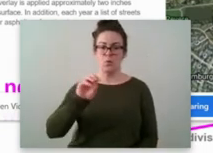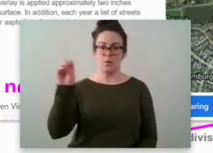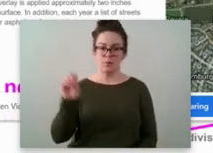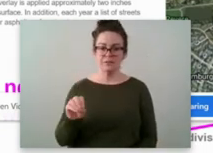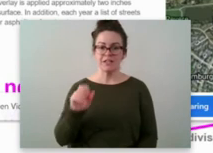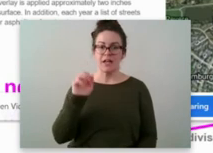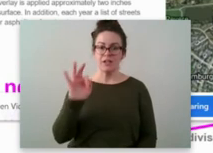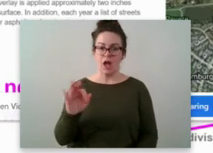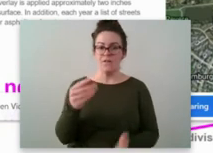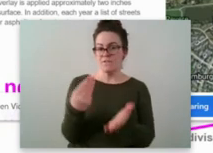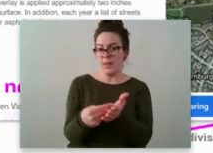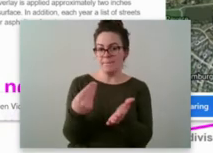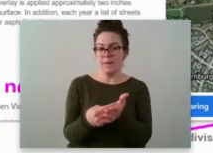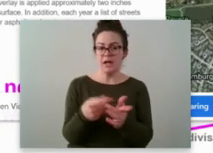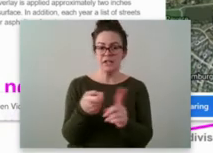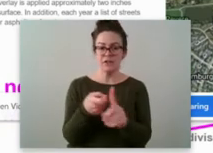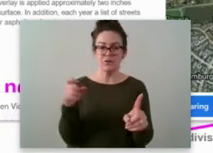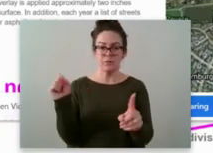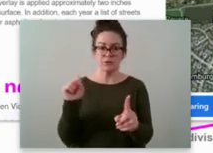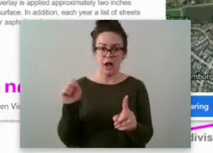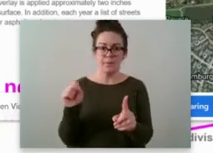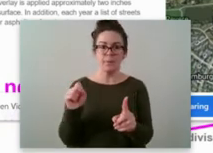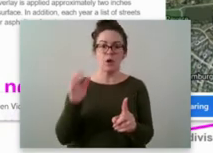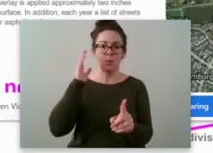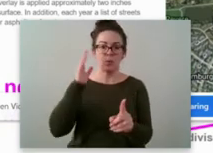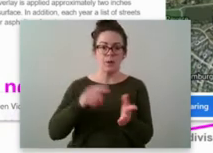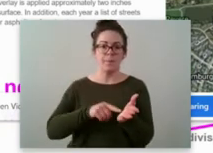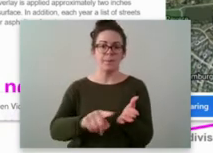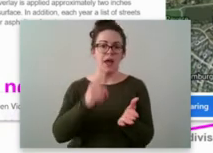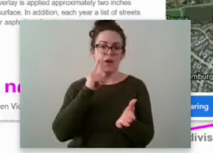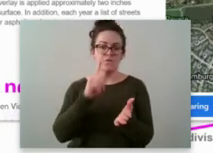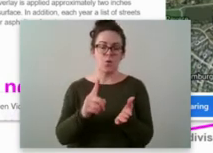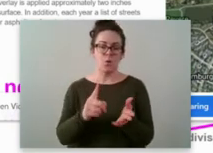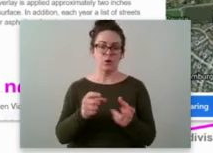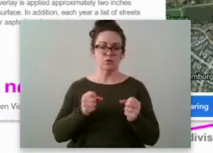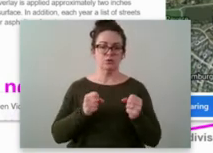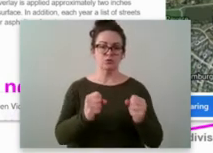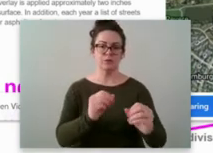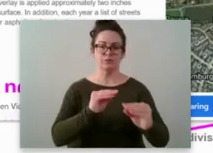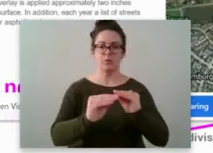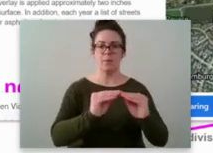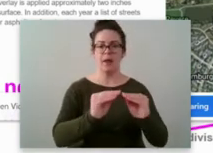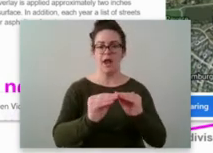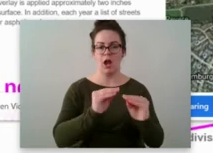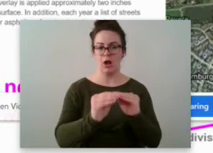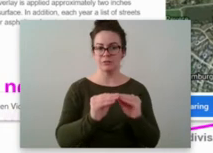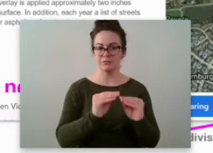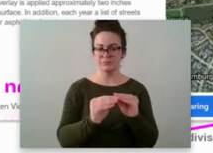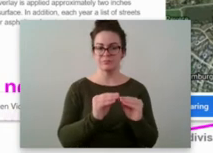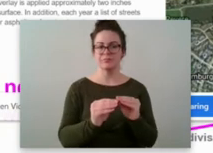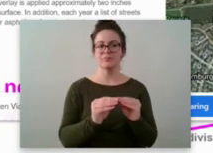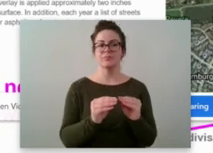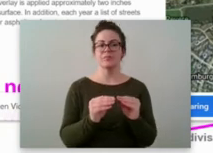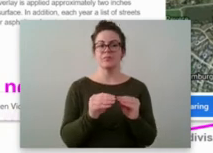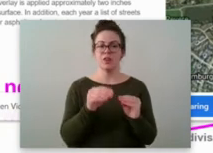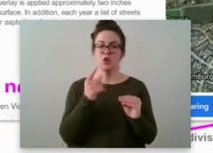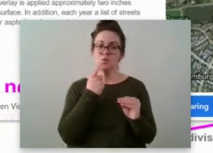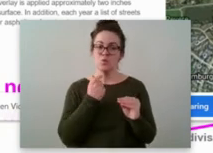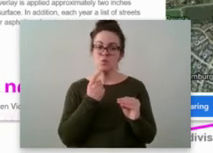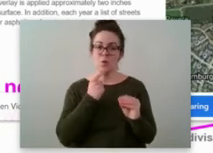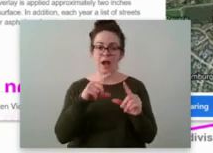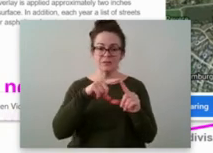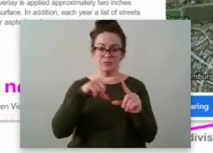going towards roadway fixtures. They're fixing up roads. This small percentage right here, the red,